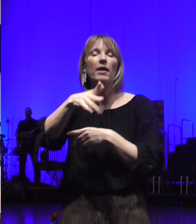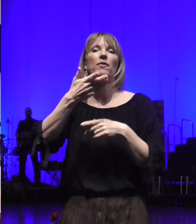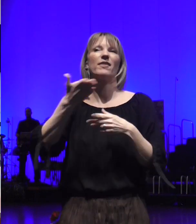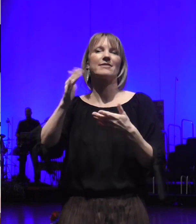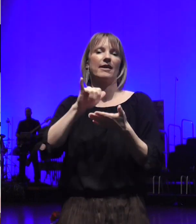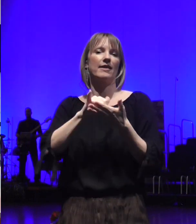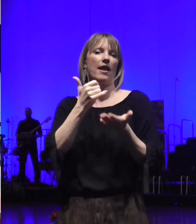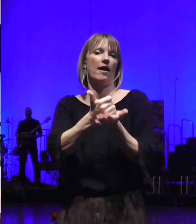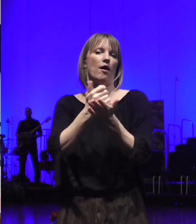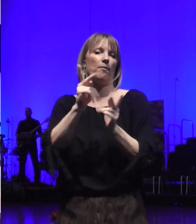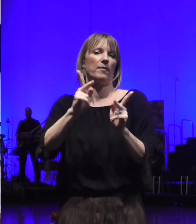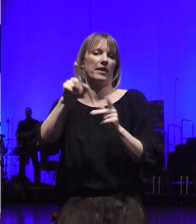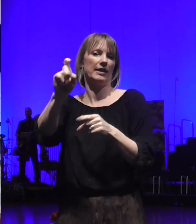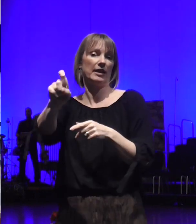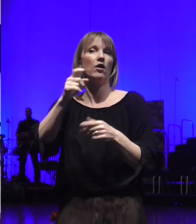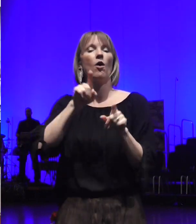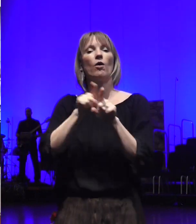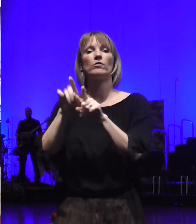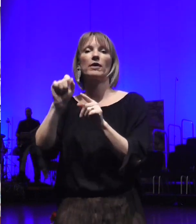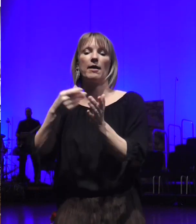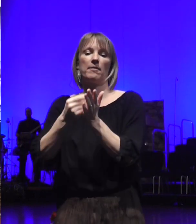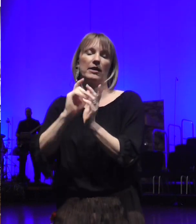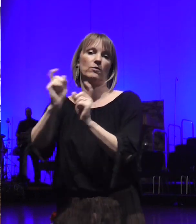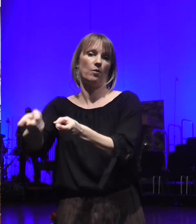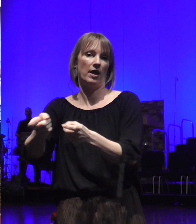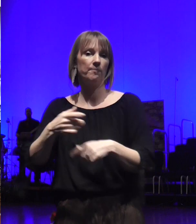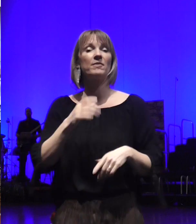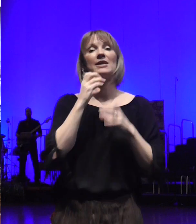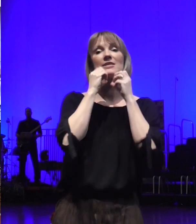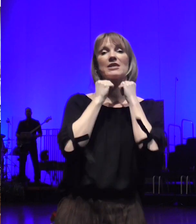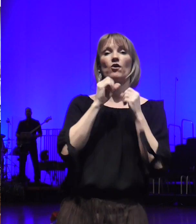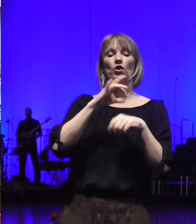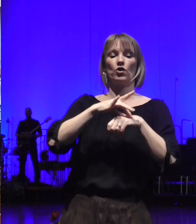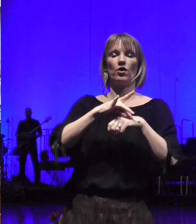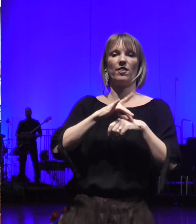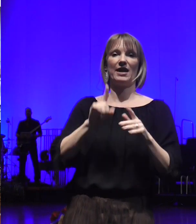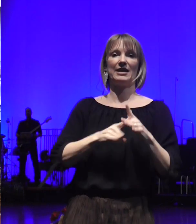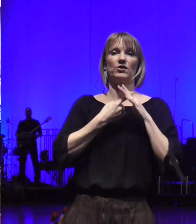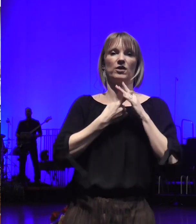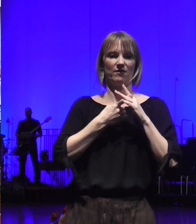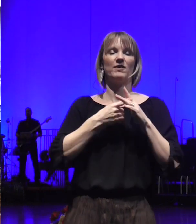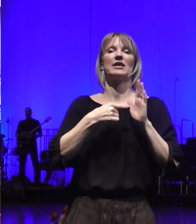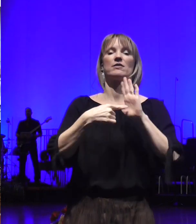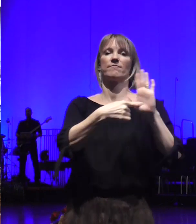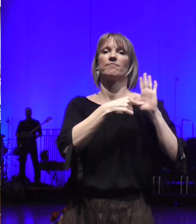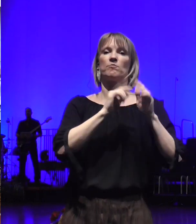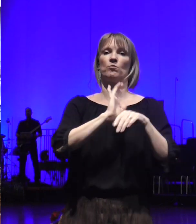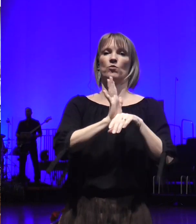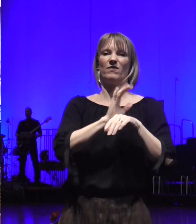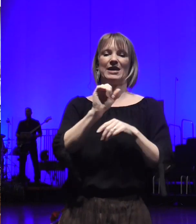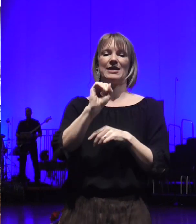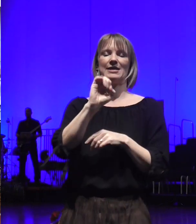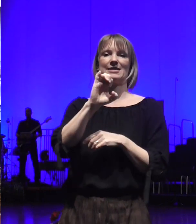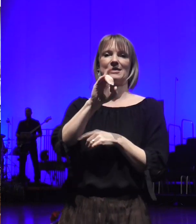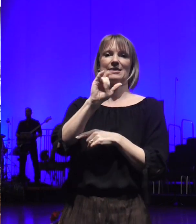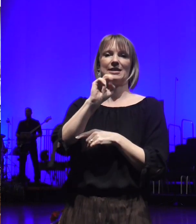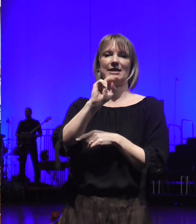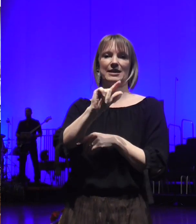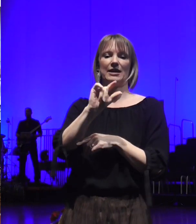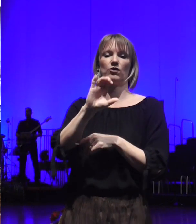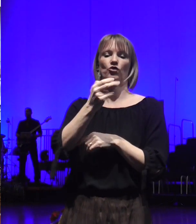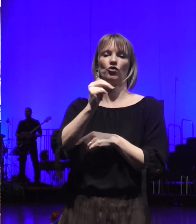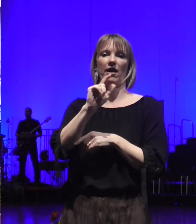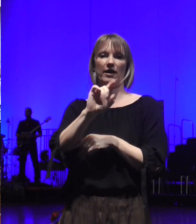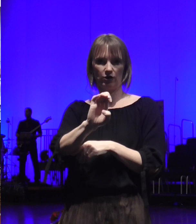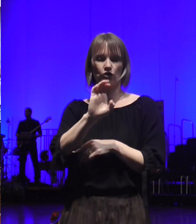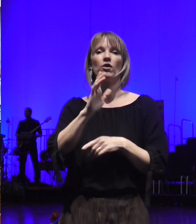need. You can also make a monetary donation. And our Sacred Earth initiative is featuring the documentary Seeding Change, The Power of Conscious Commerce